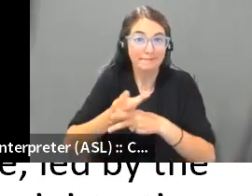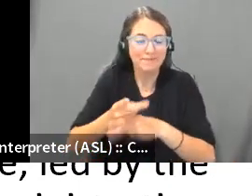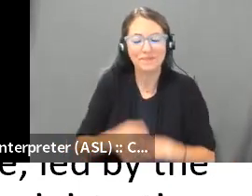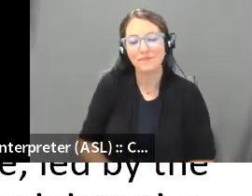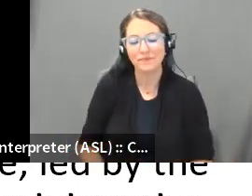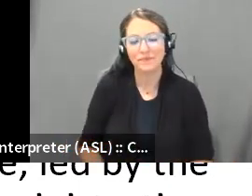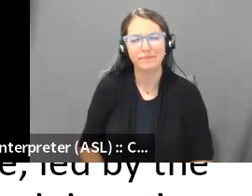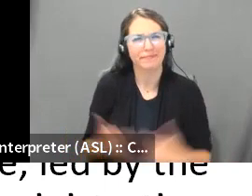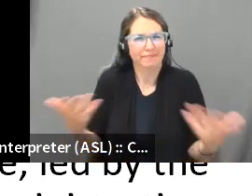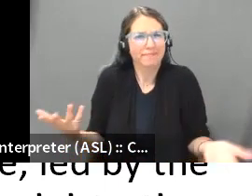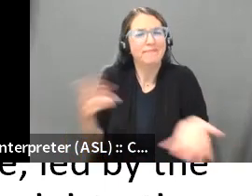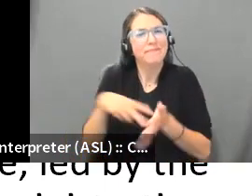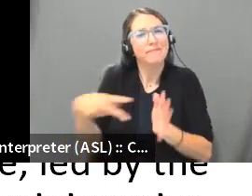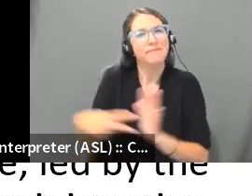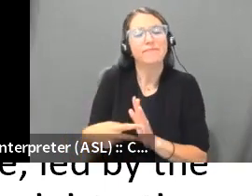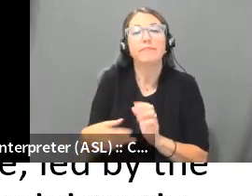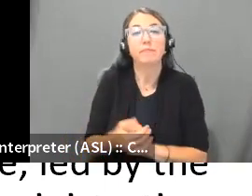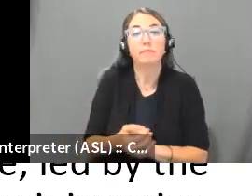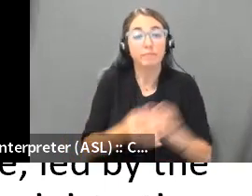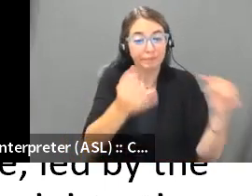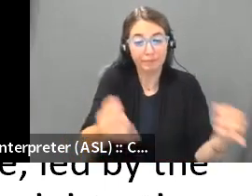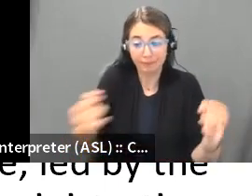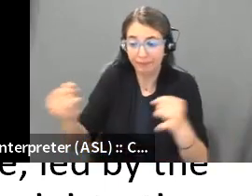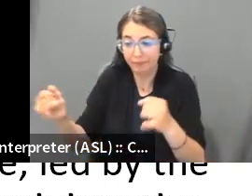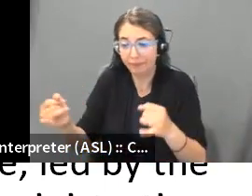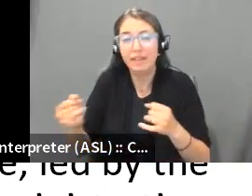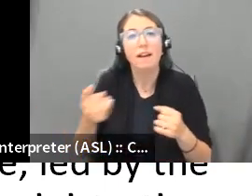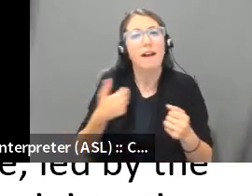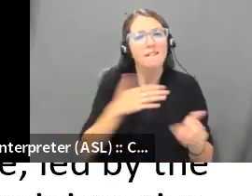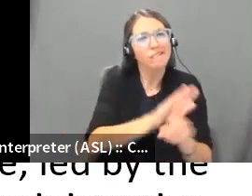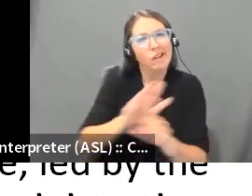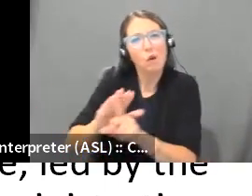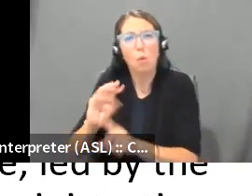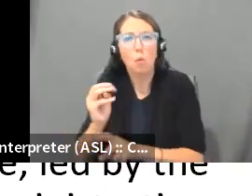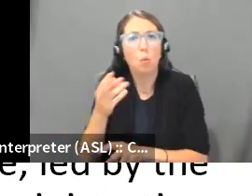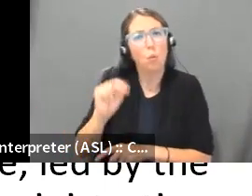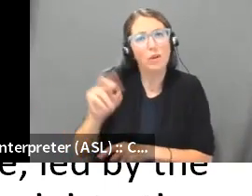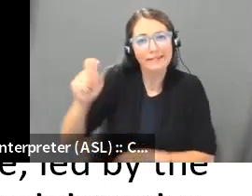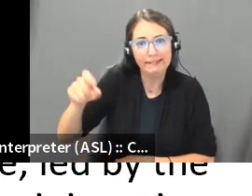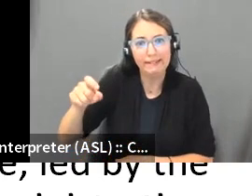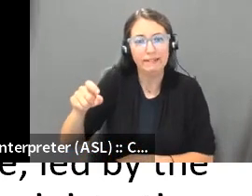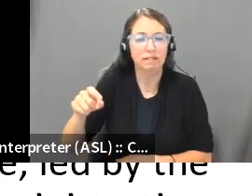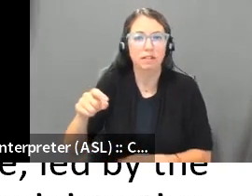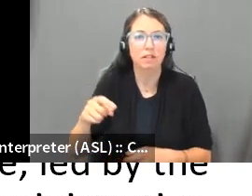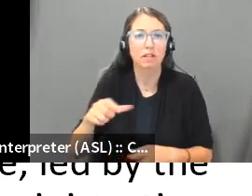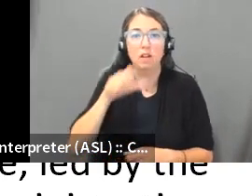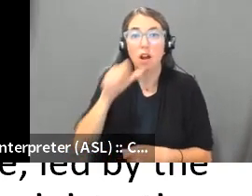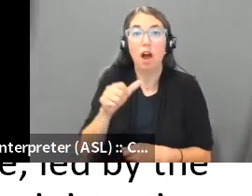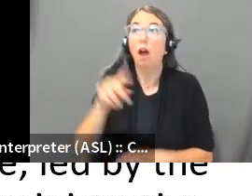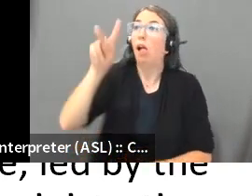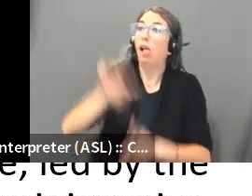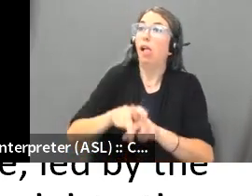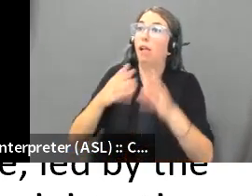us require different types and amounts of services to improve our health, wellness, and well-being. And available health-related resources to assist